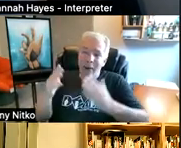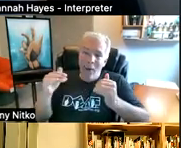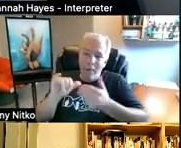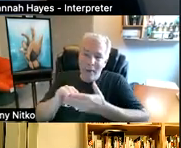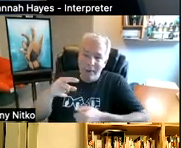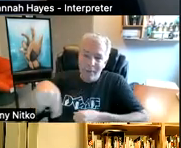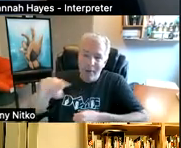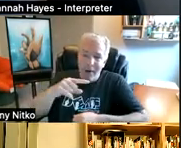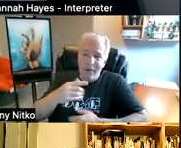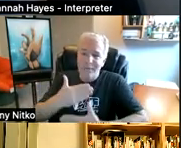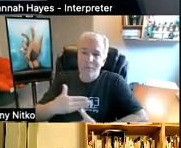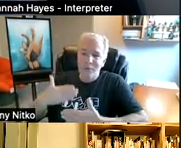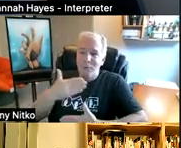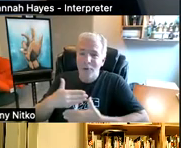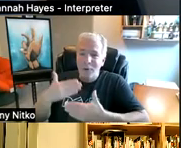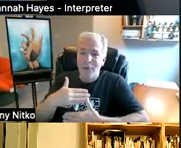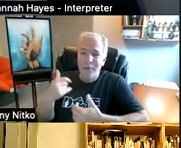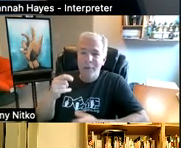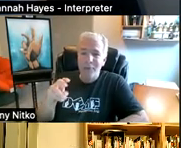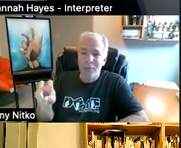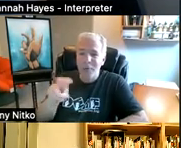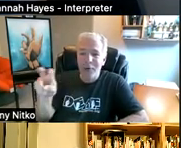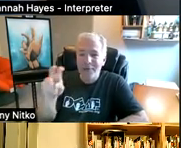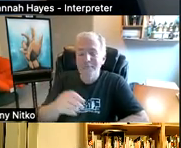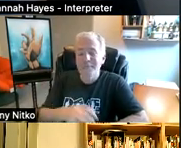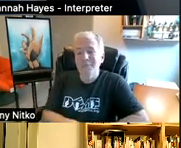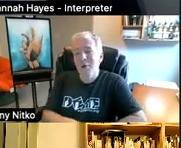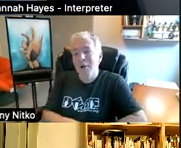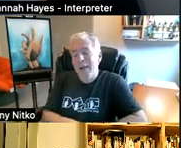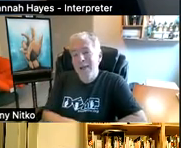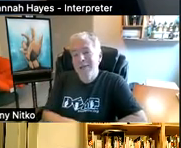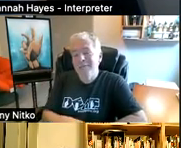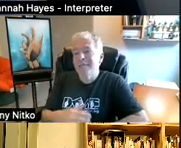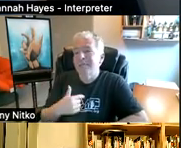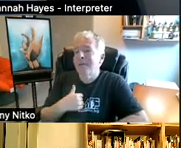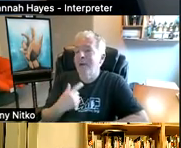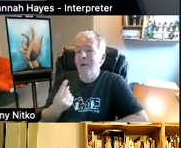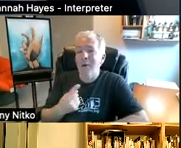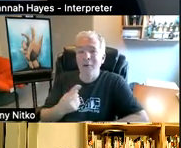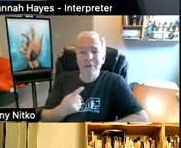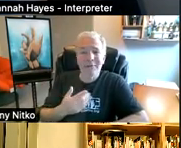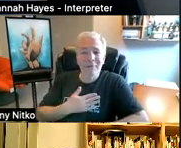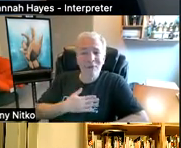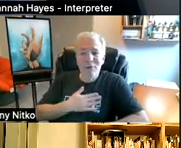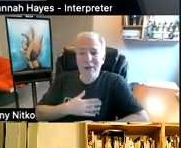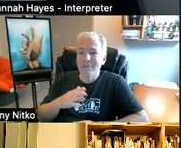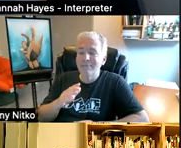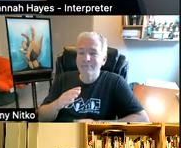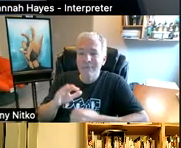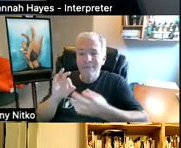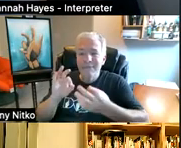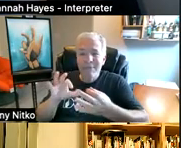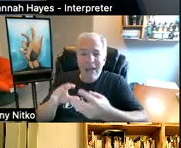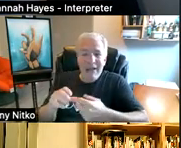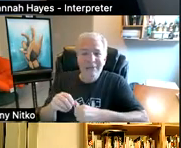it. And I really do hope that each of you enjoys this evening, the tour that you're about to go on.